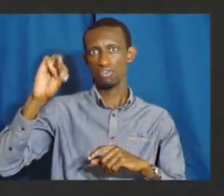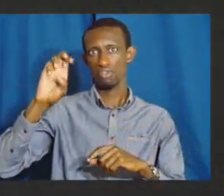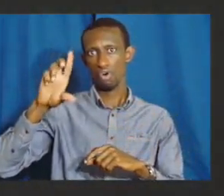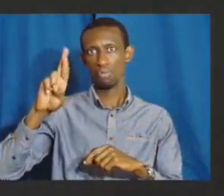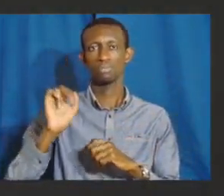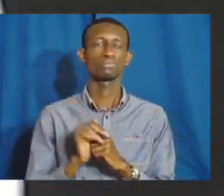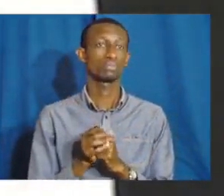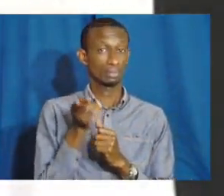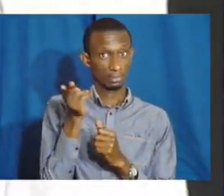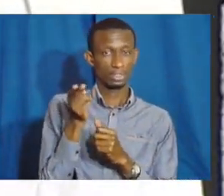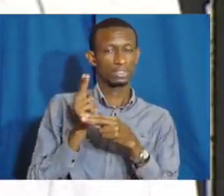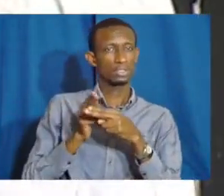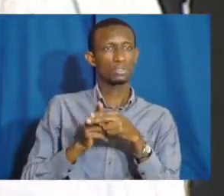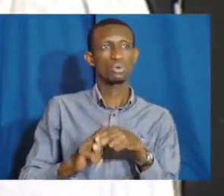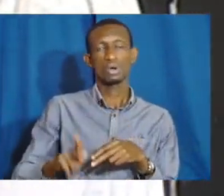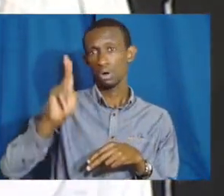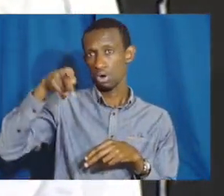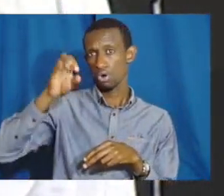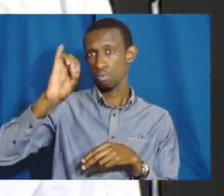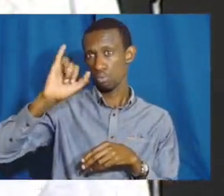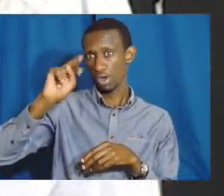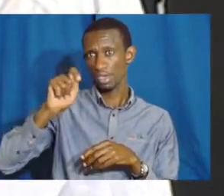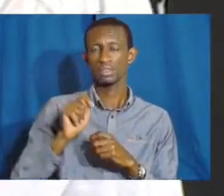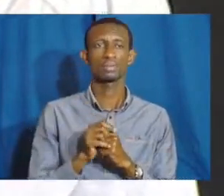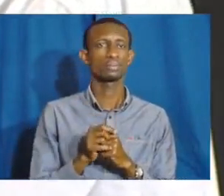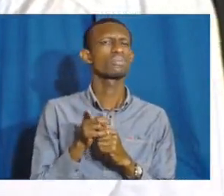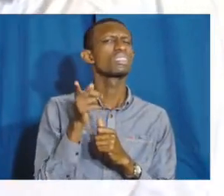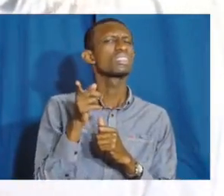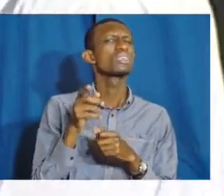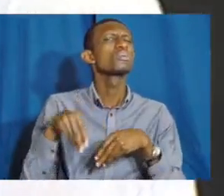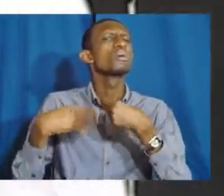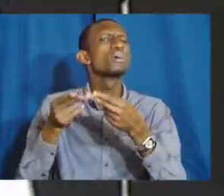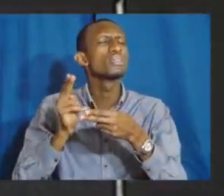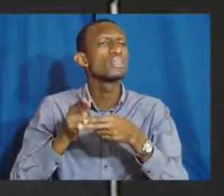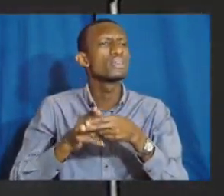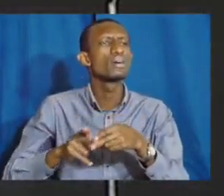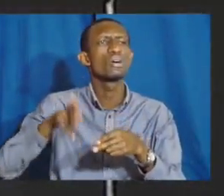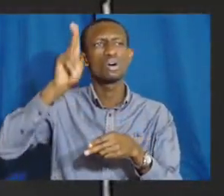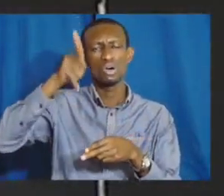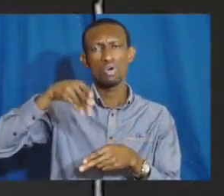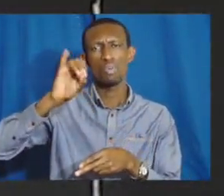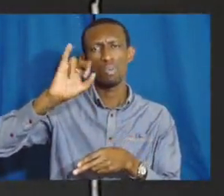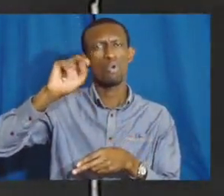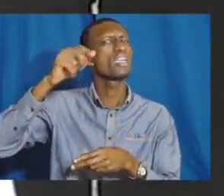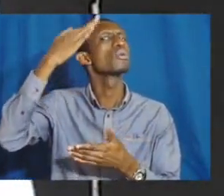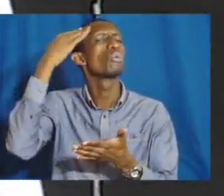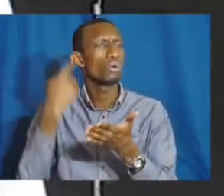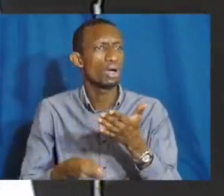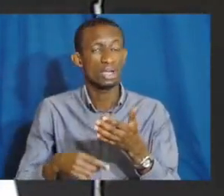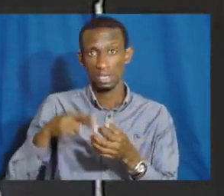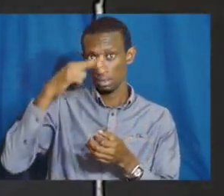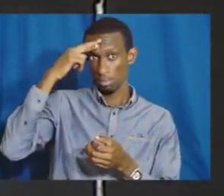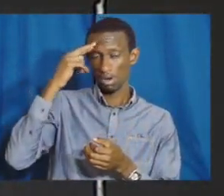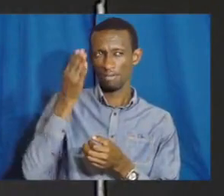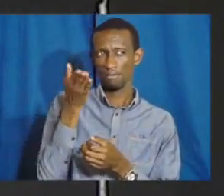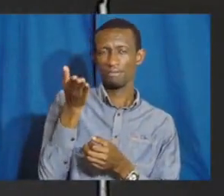You see? We call it point because this one is coming from a point. It's a coordinate of a point. And